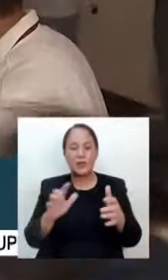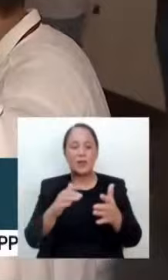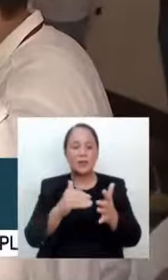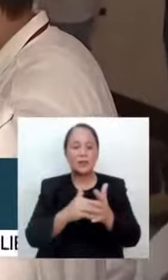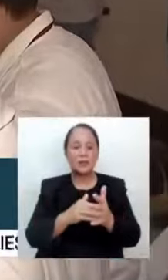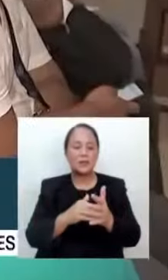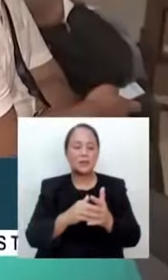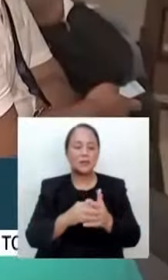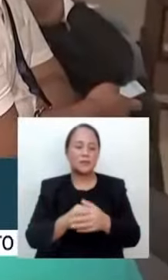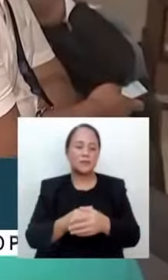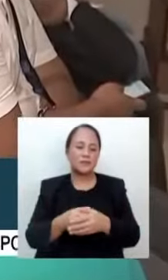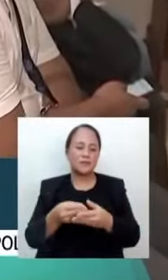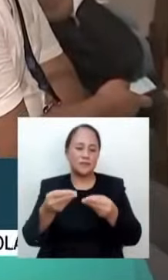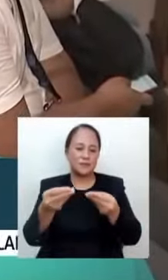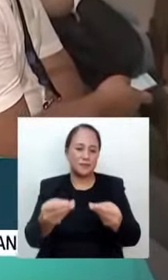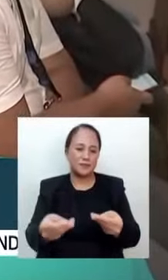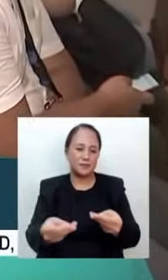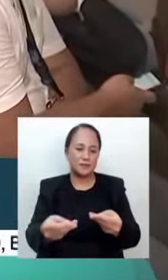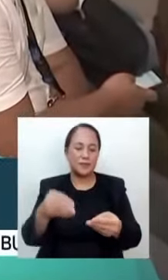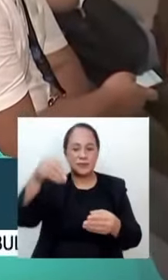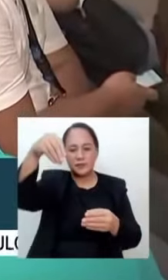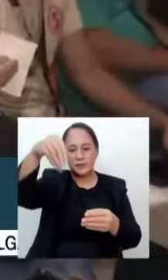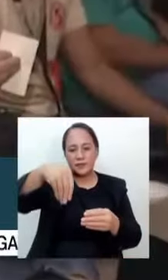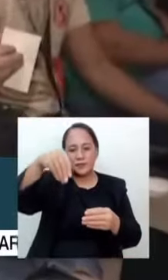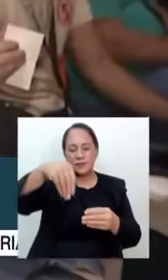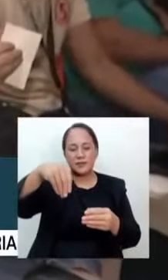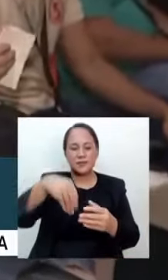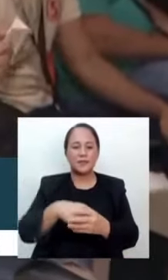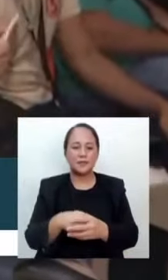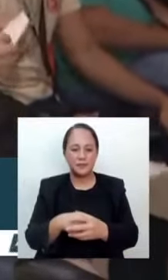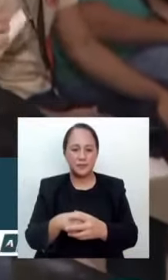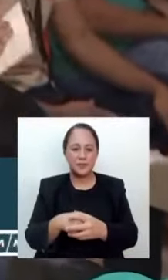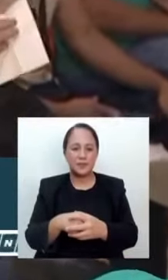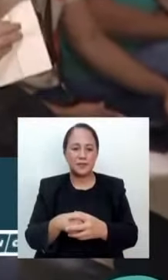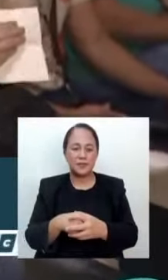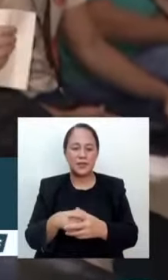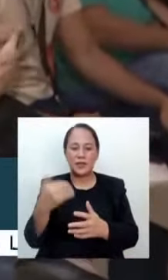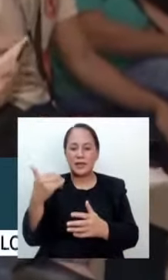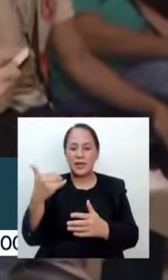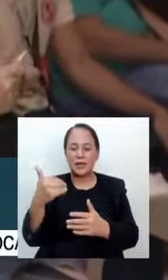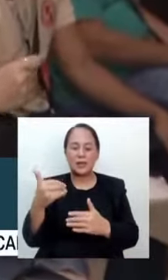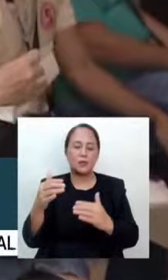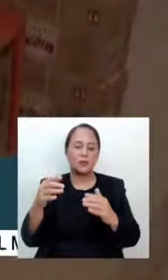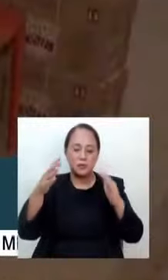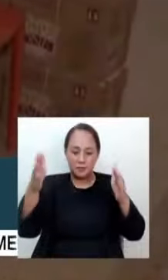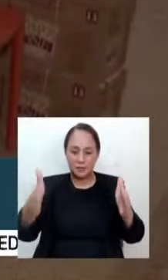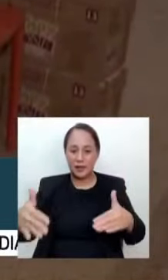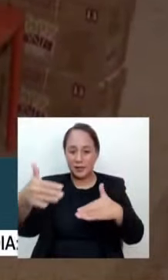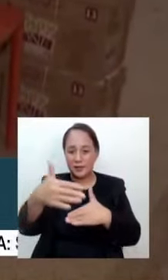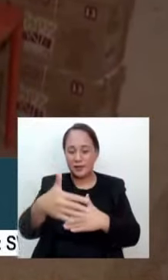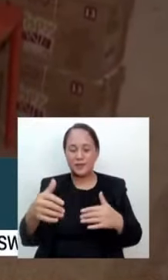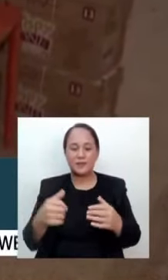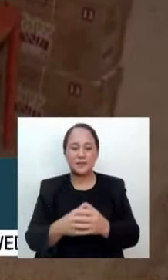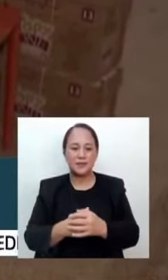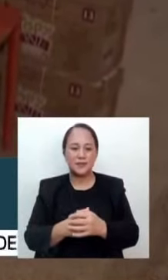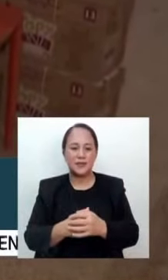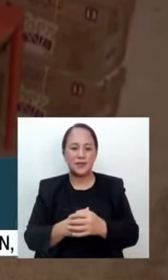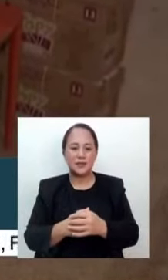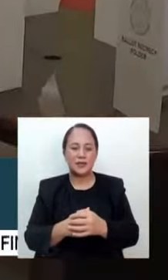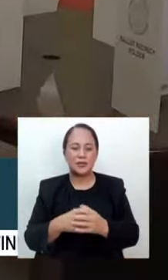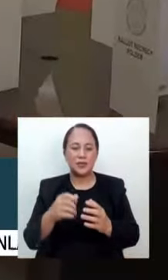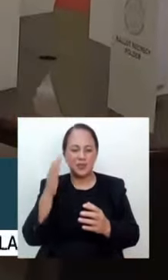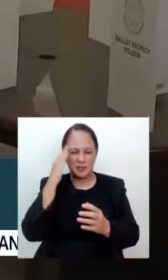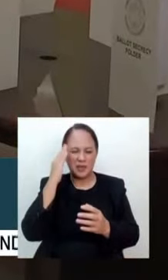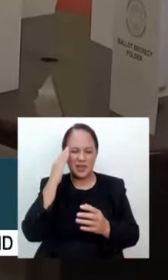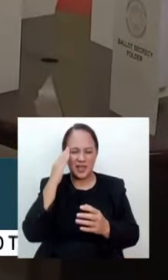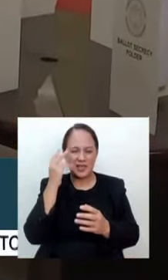it or drop it off at the yellow ballot box, which is of course a very familiar